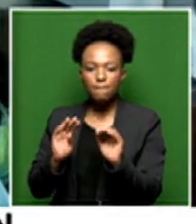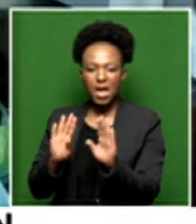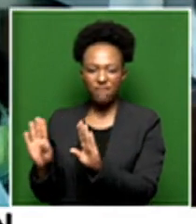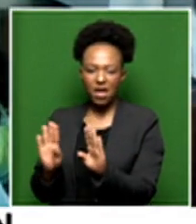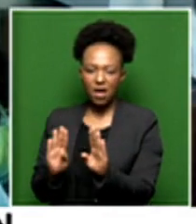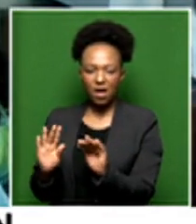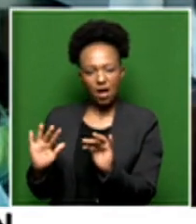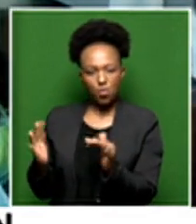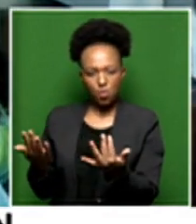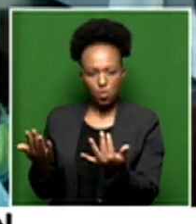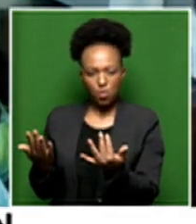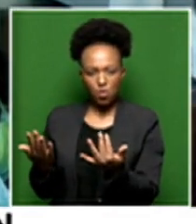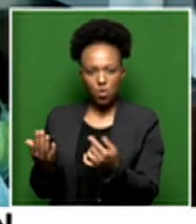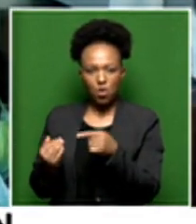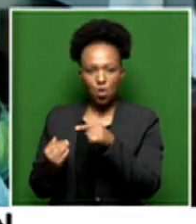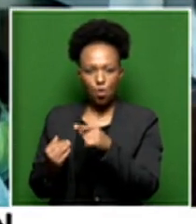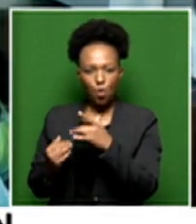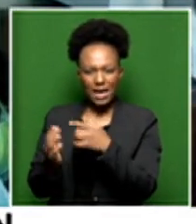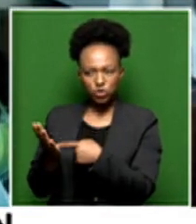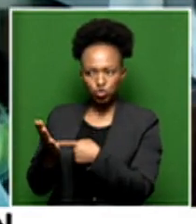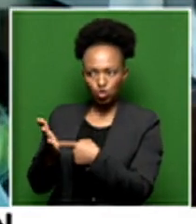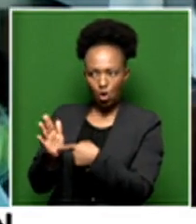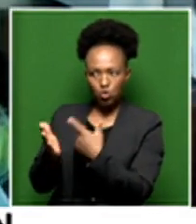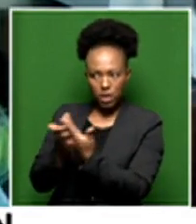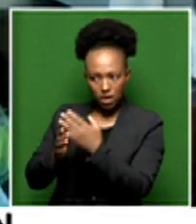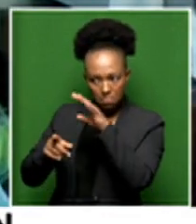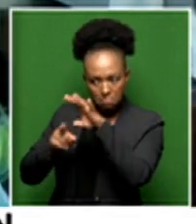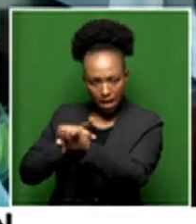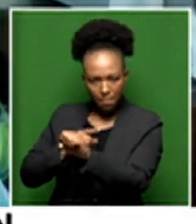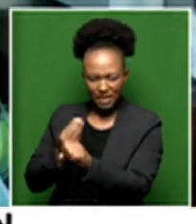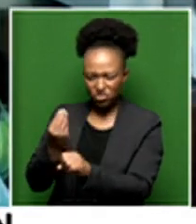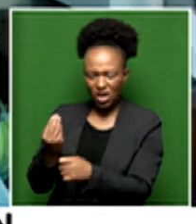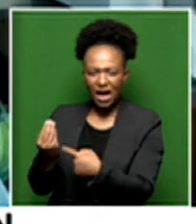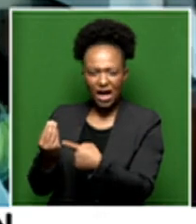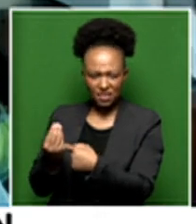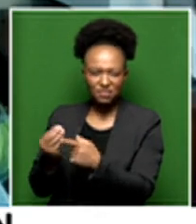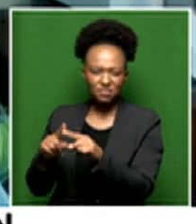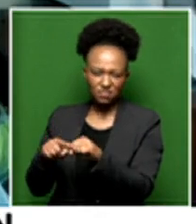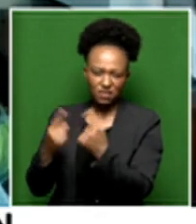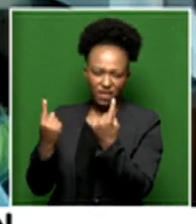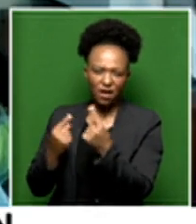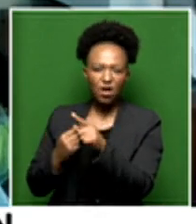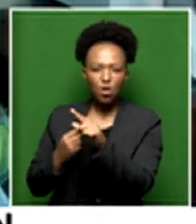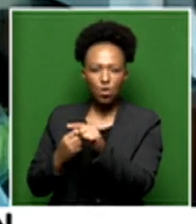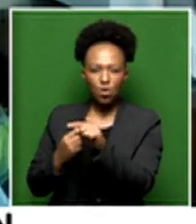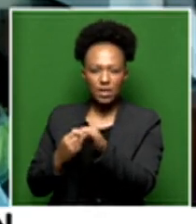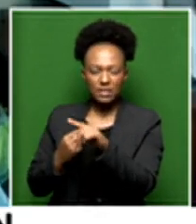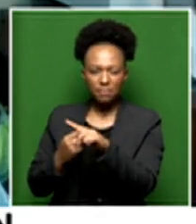behavioral patterns and telltale signs that parents can actually pick up that their child may indeed be atypical?